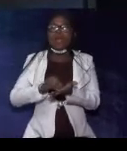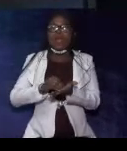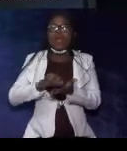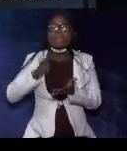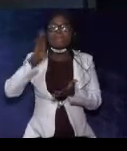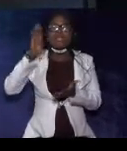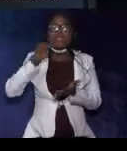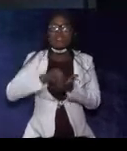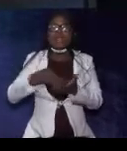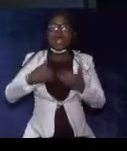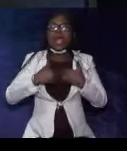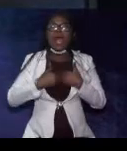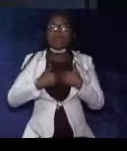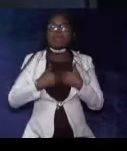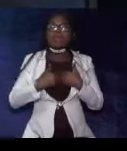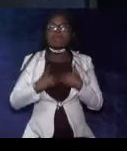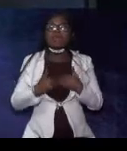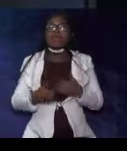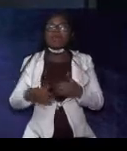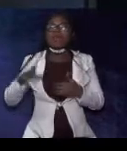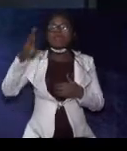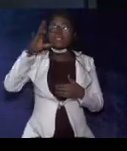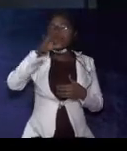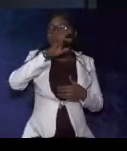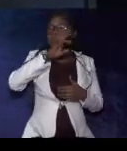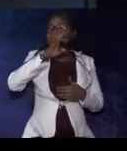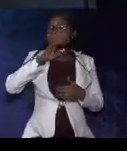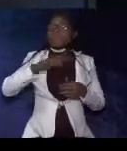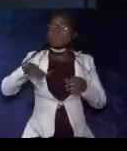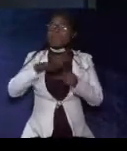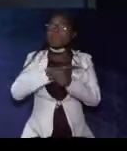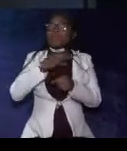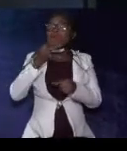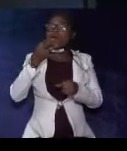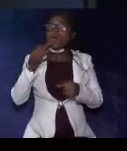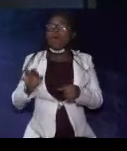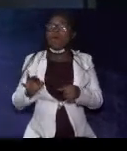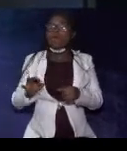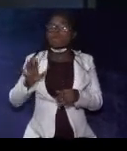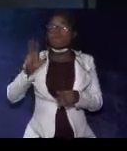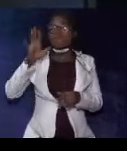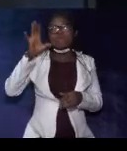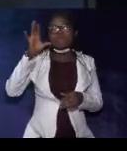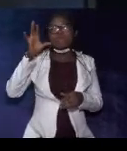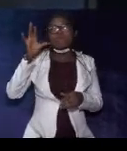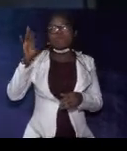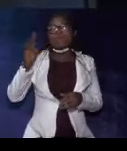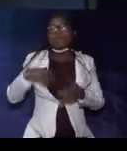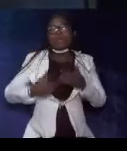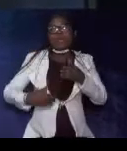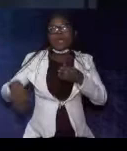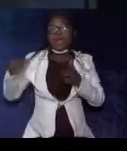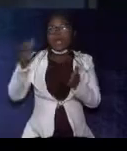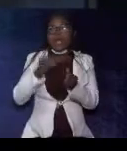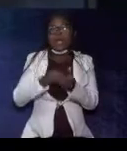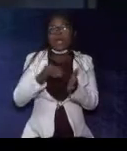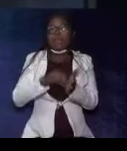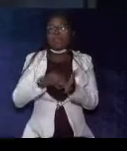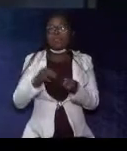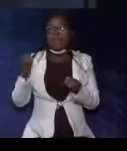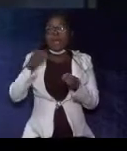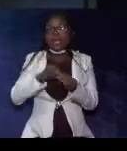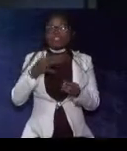will have a maximum of 12 digits. Anything after that, you need another place value. And